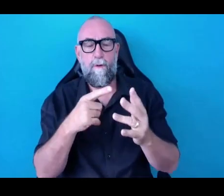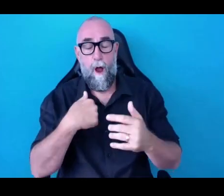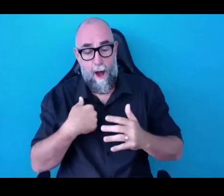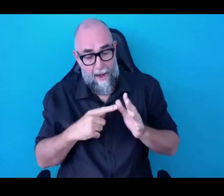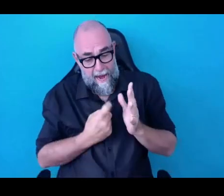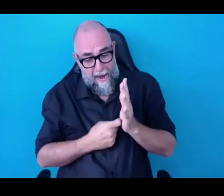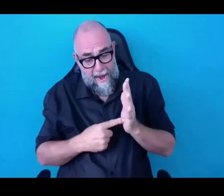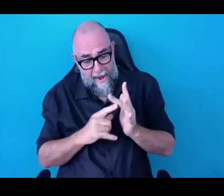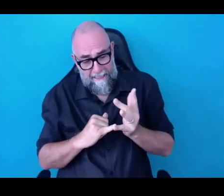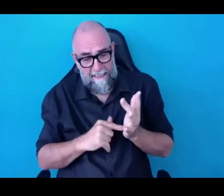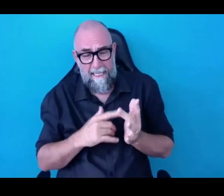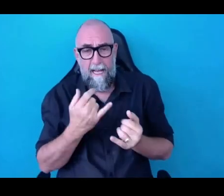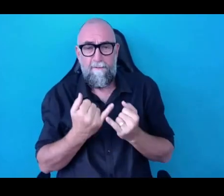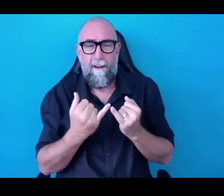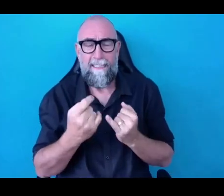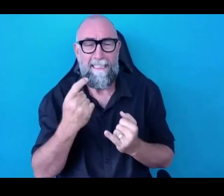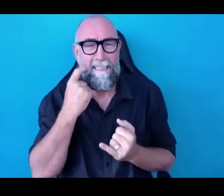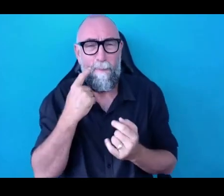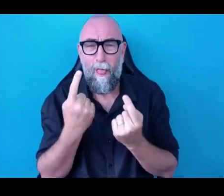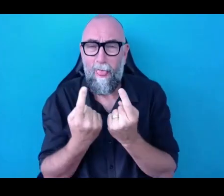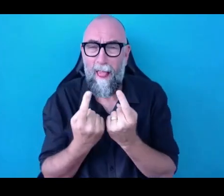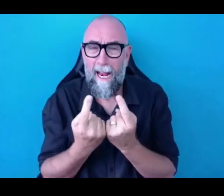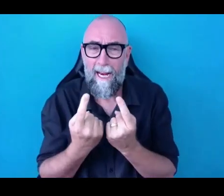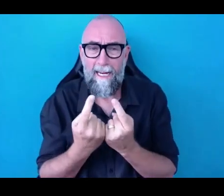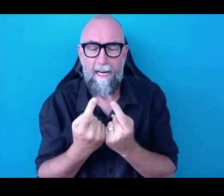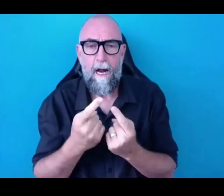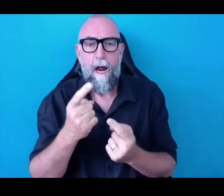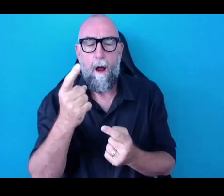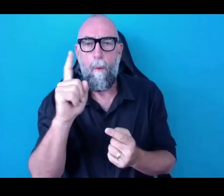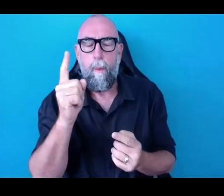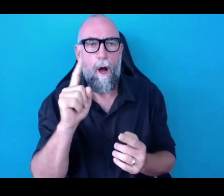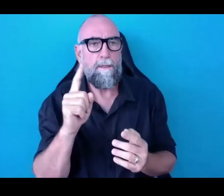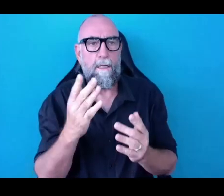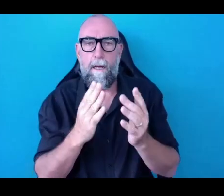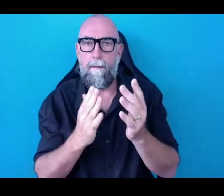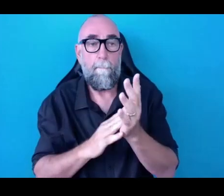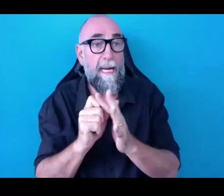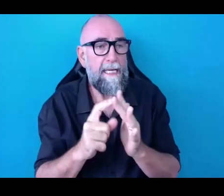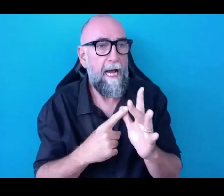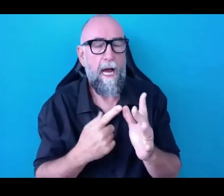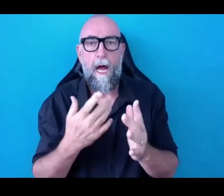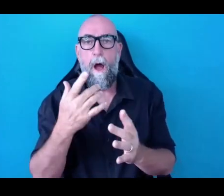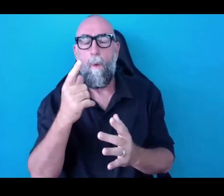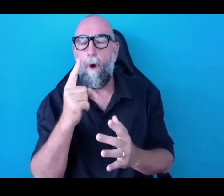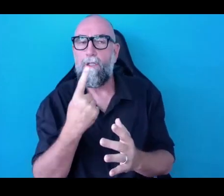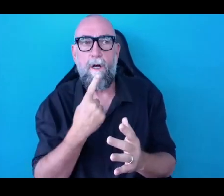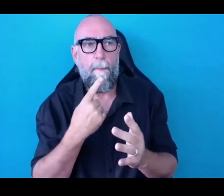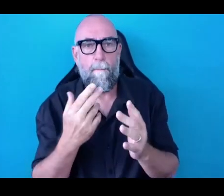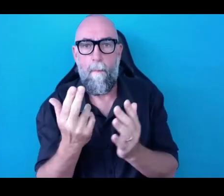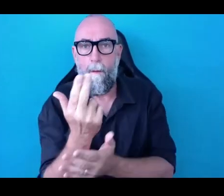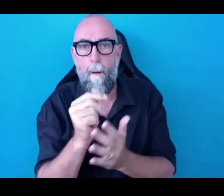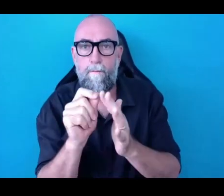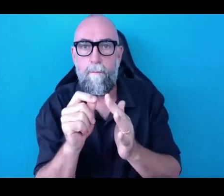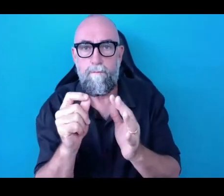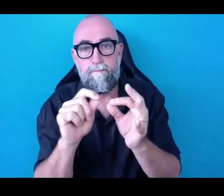the most simplest things is how, what brushes, what media, what kind of, the way in which people create work. But then you also take away their sense